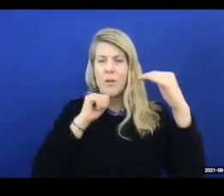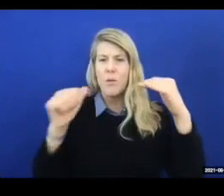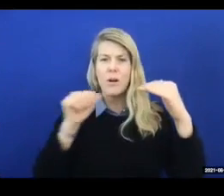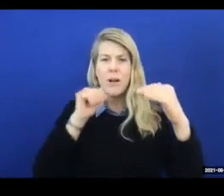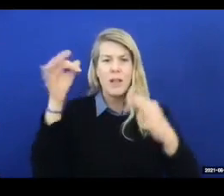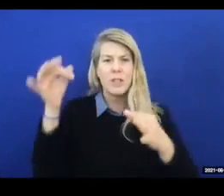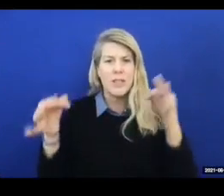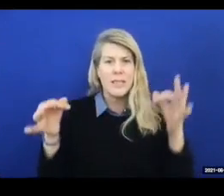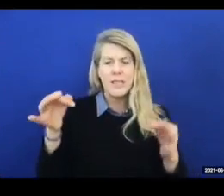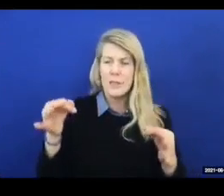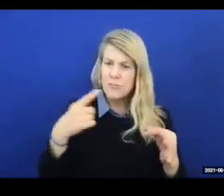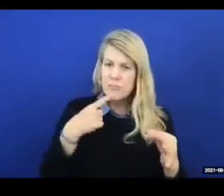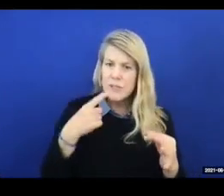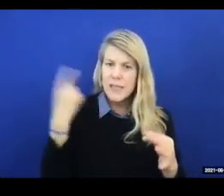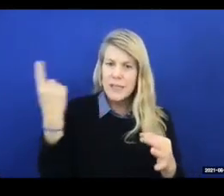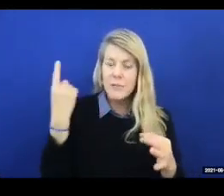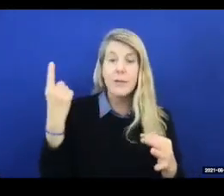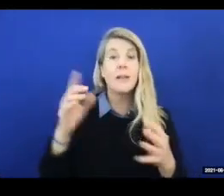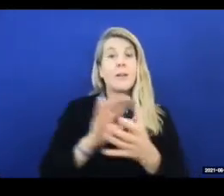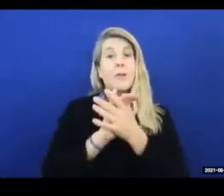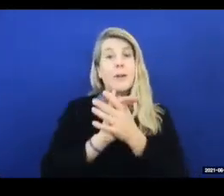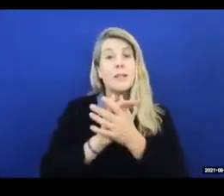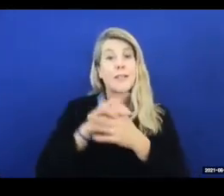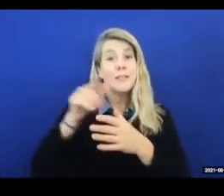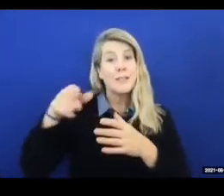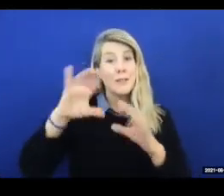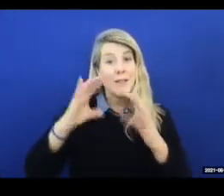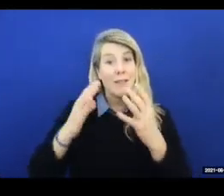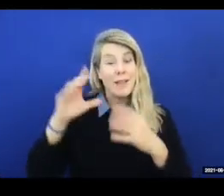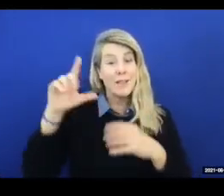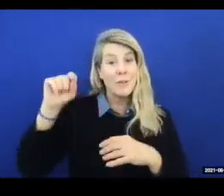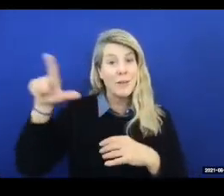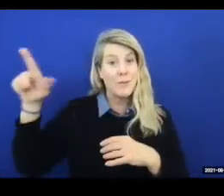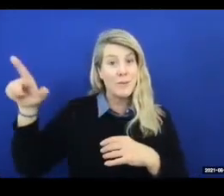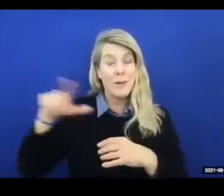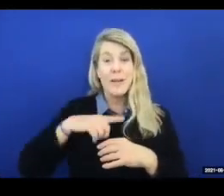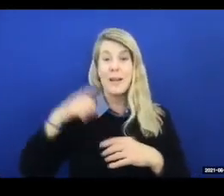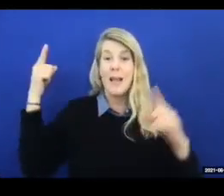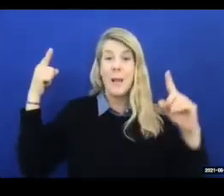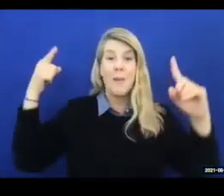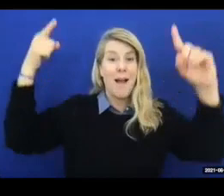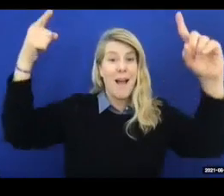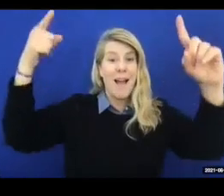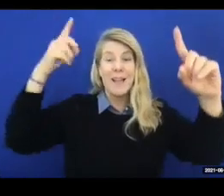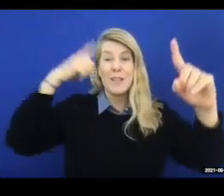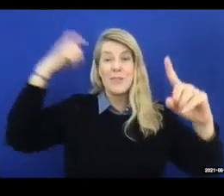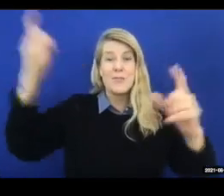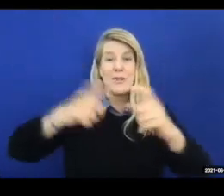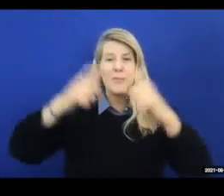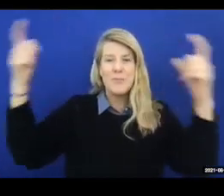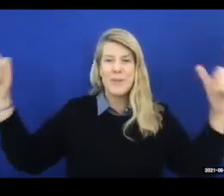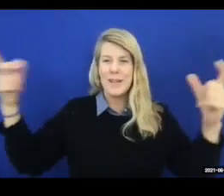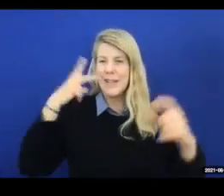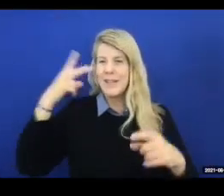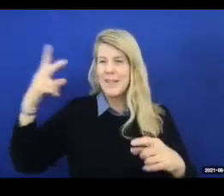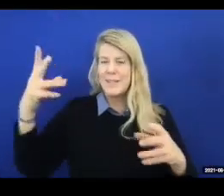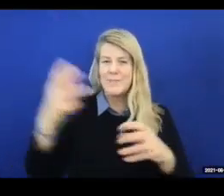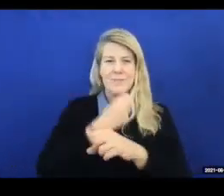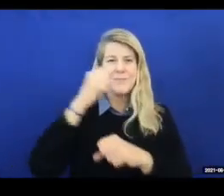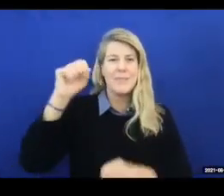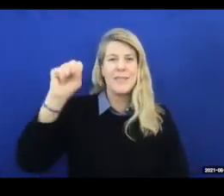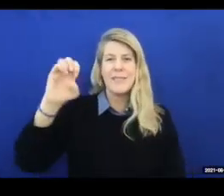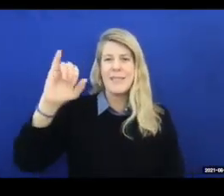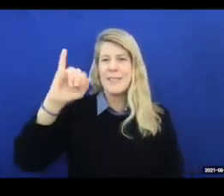yourself and others. Congratulations to the class of 2021. Aim high and dream big. Seize the